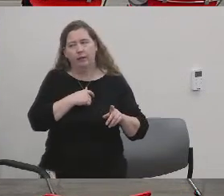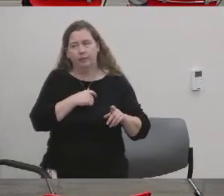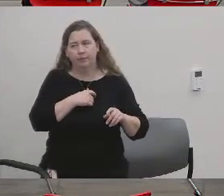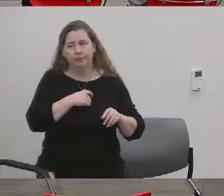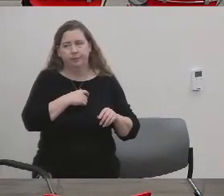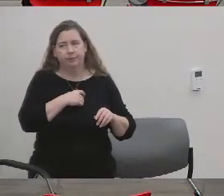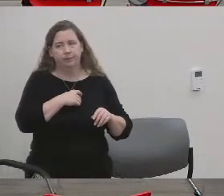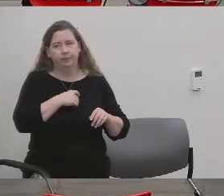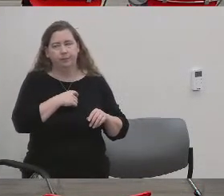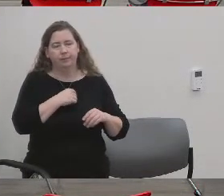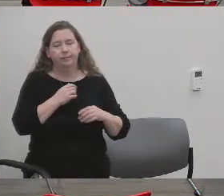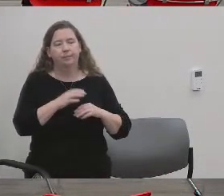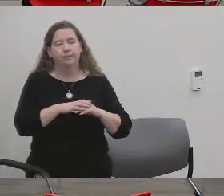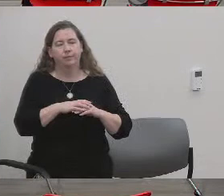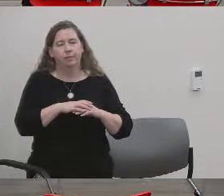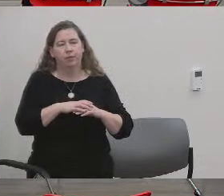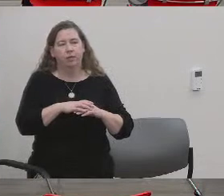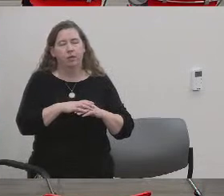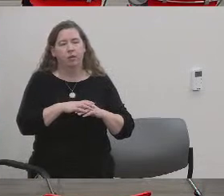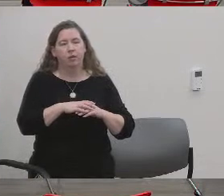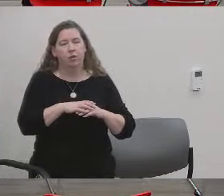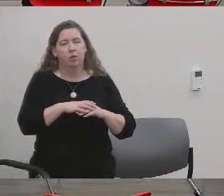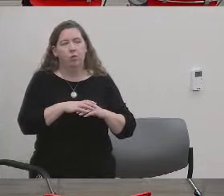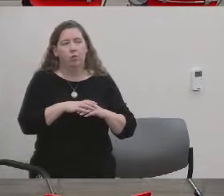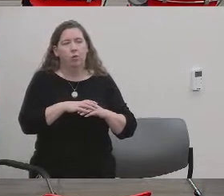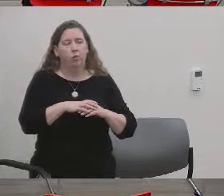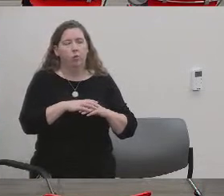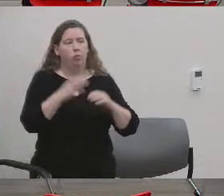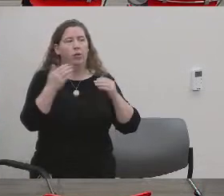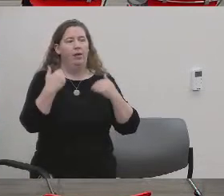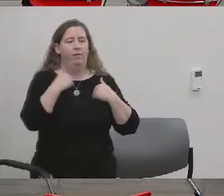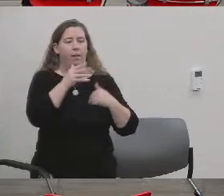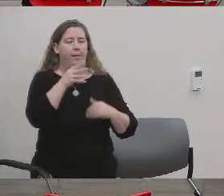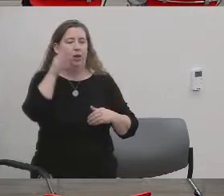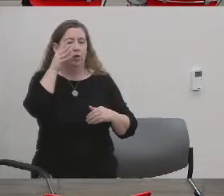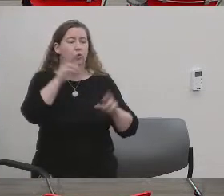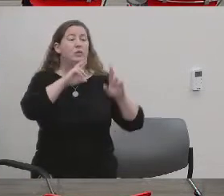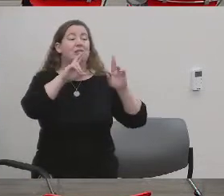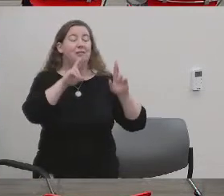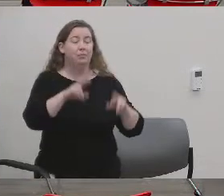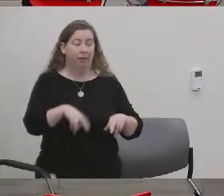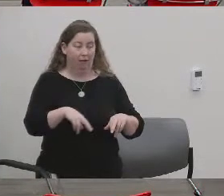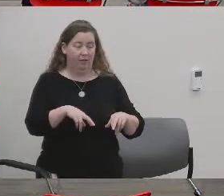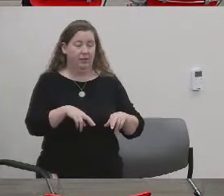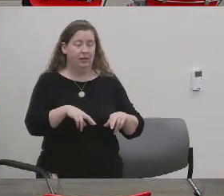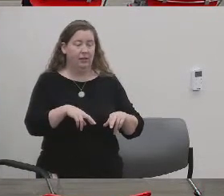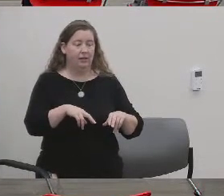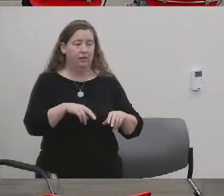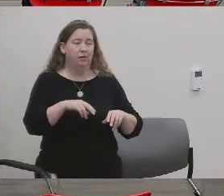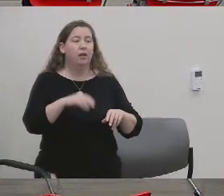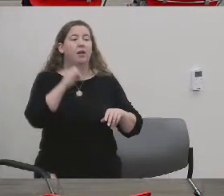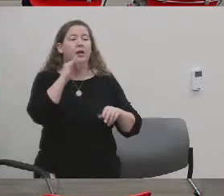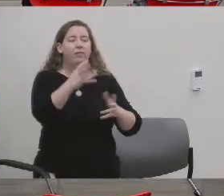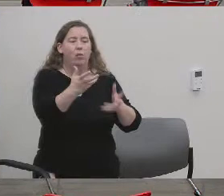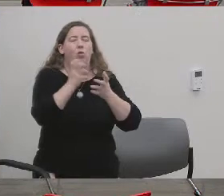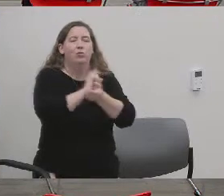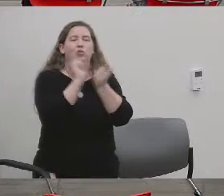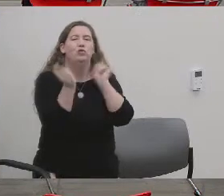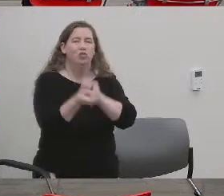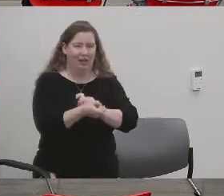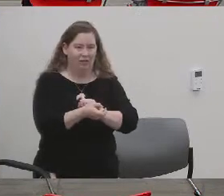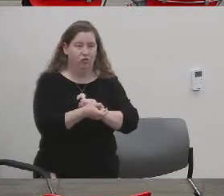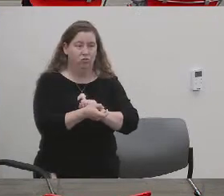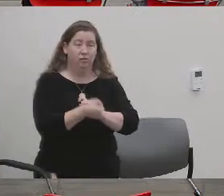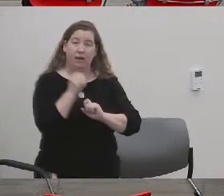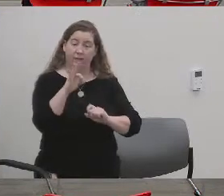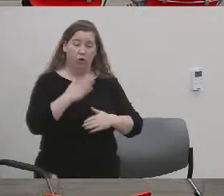you're being contacted by people that want to change. If you do not request a change, you stay where you are. If you don't want to change, you don't get contacted.